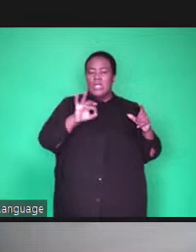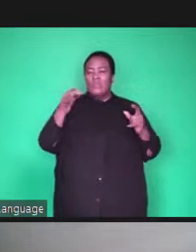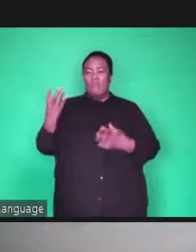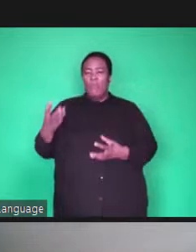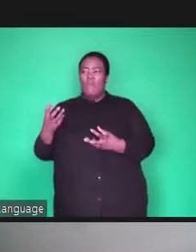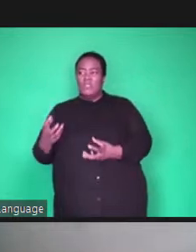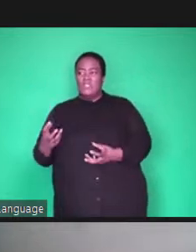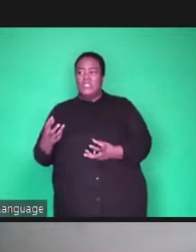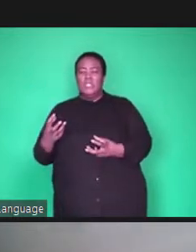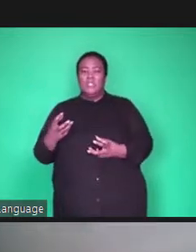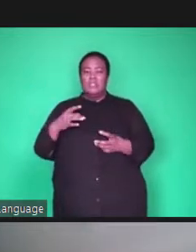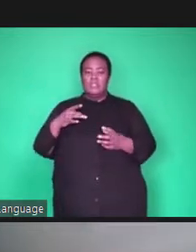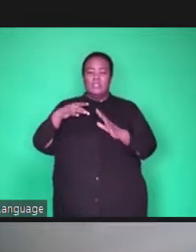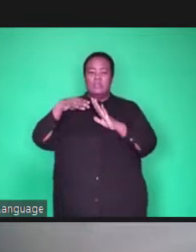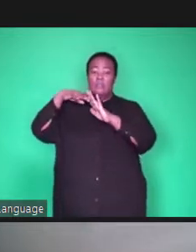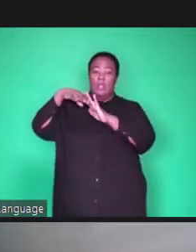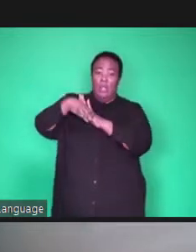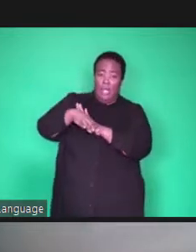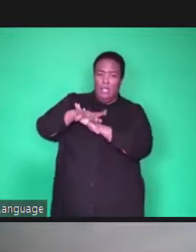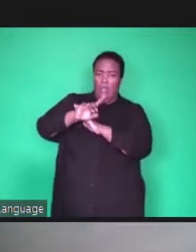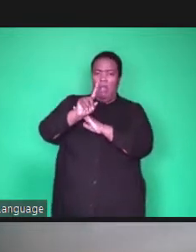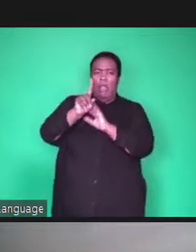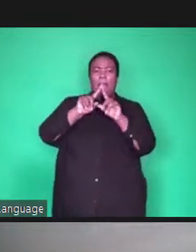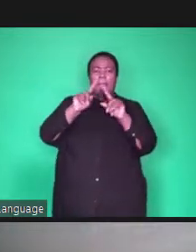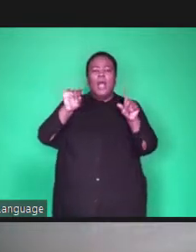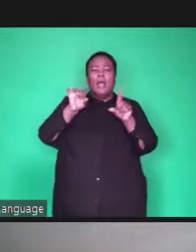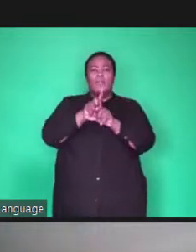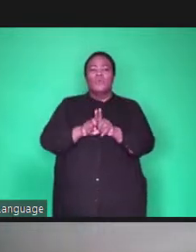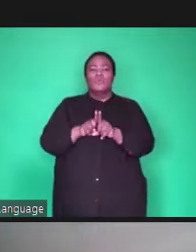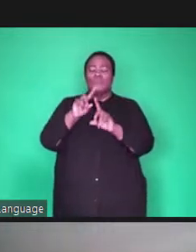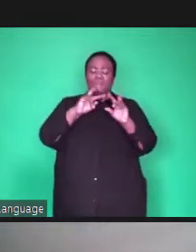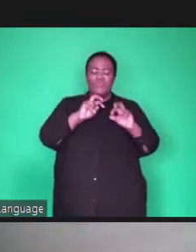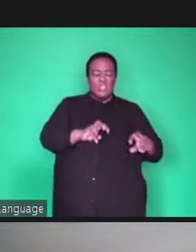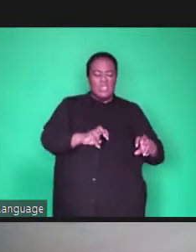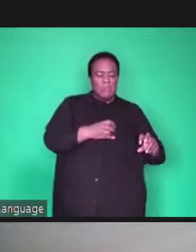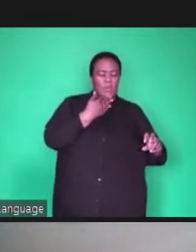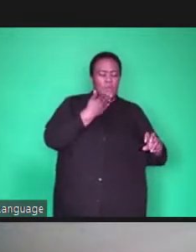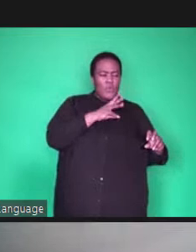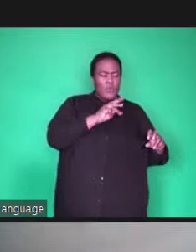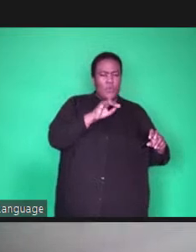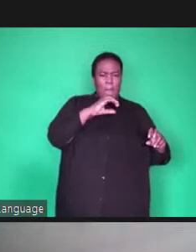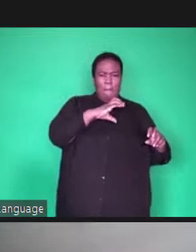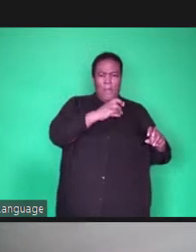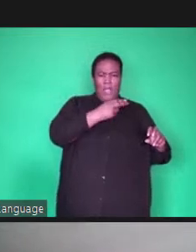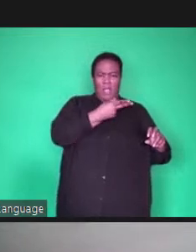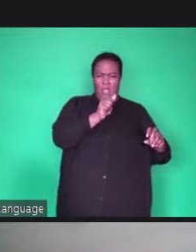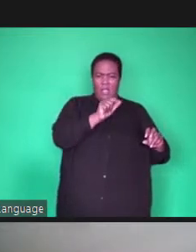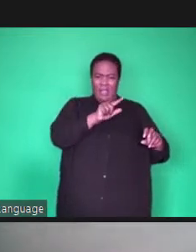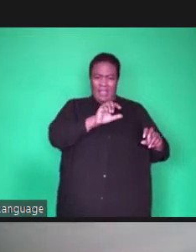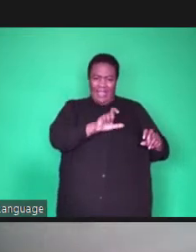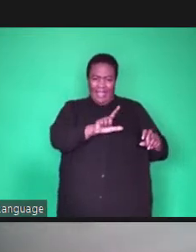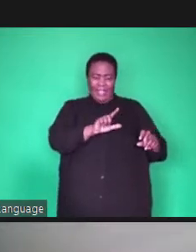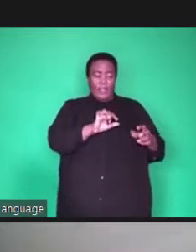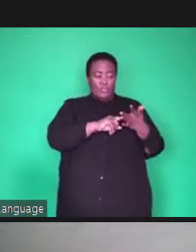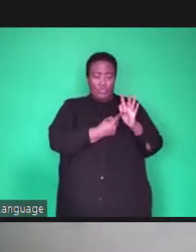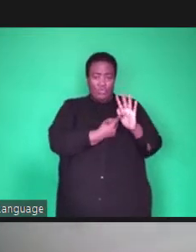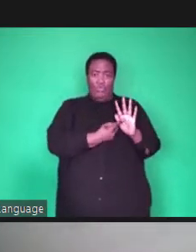actually declining. Okay, and there's also research by, I think it's Michael Noble, who shows from detailed census